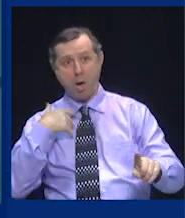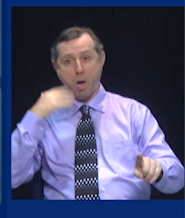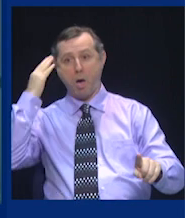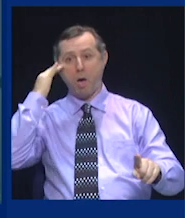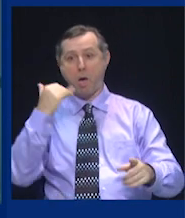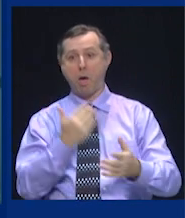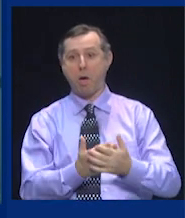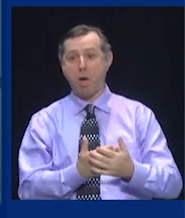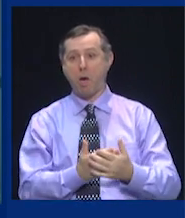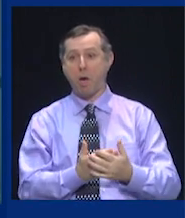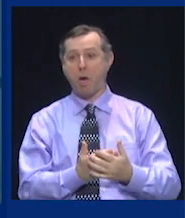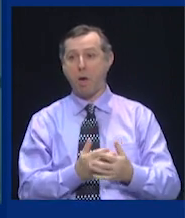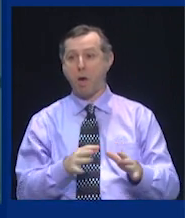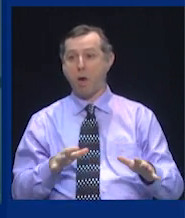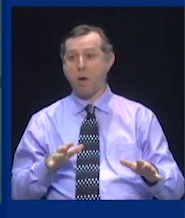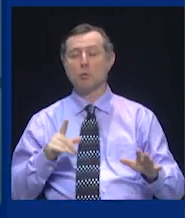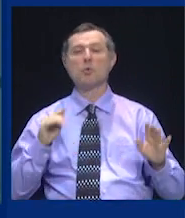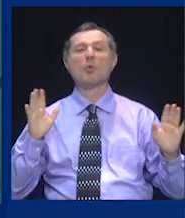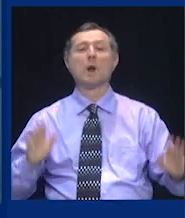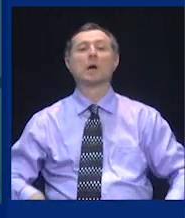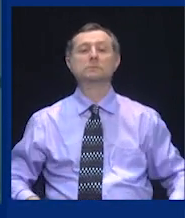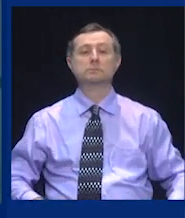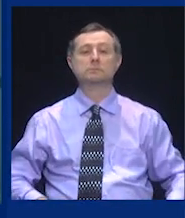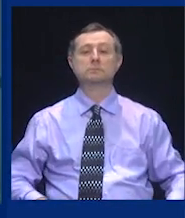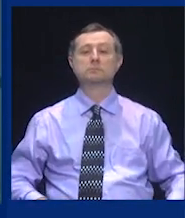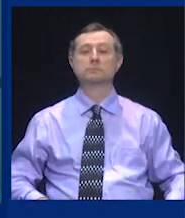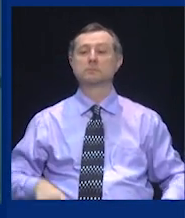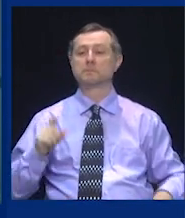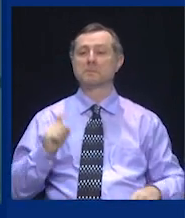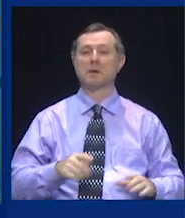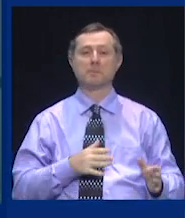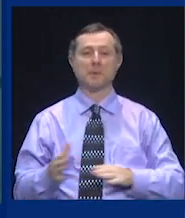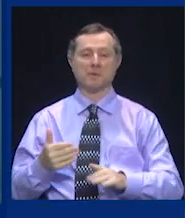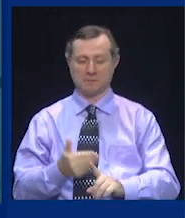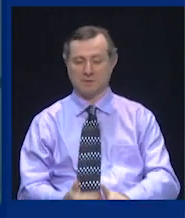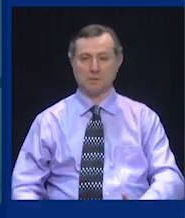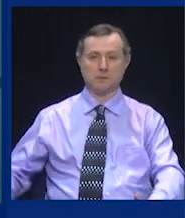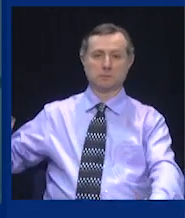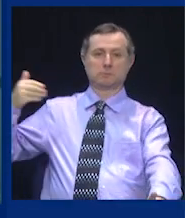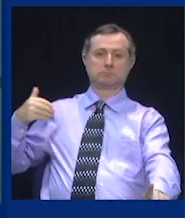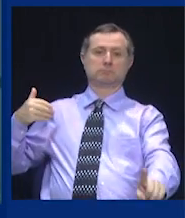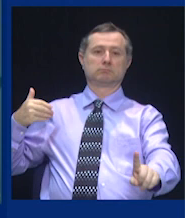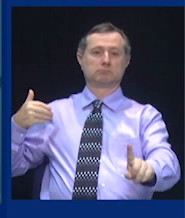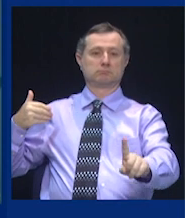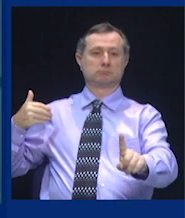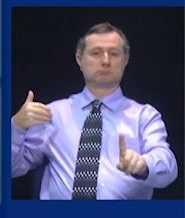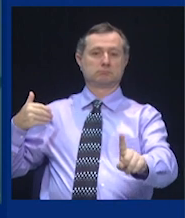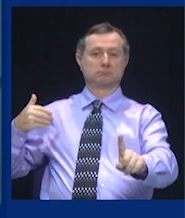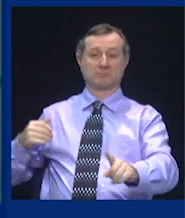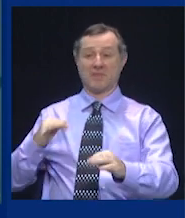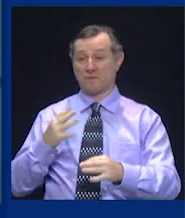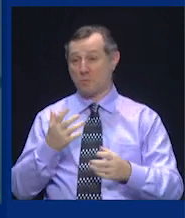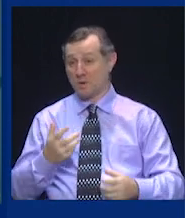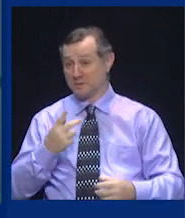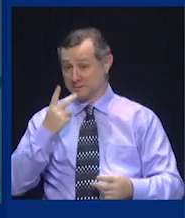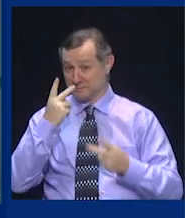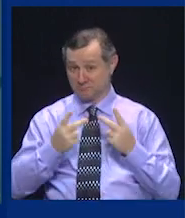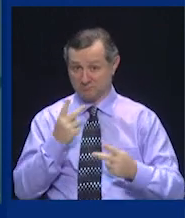late. A.J. Parkinson. If you wait to act until it's obvious, it's already too